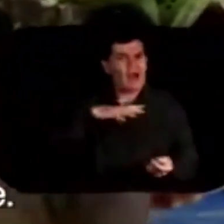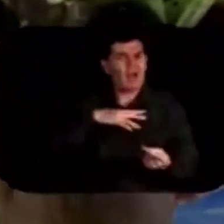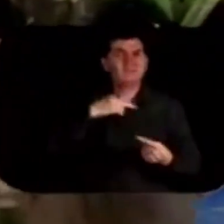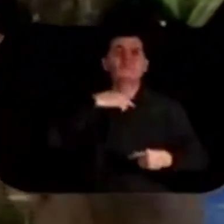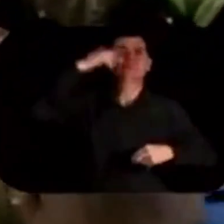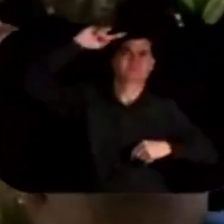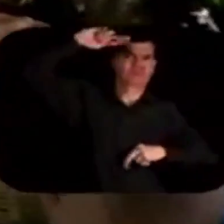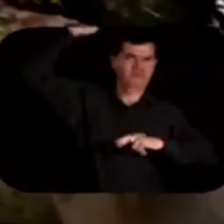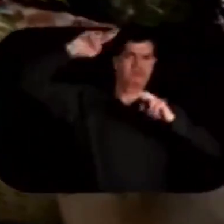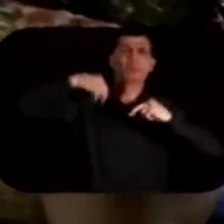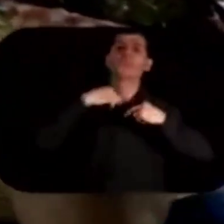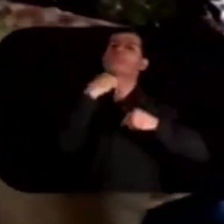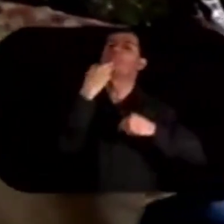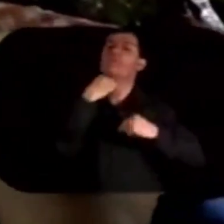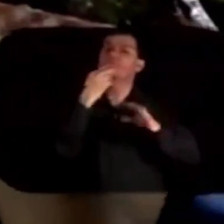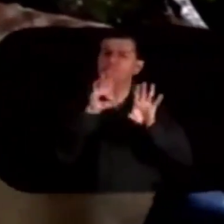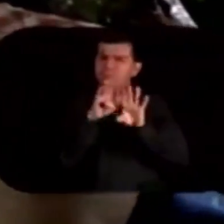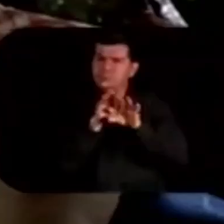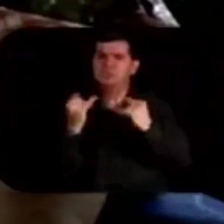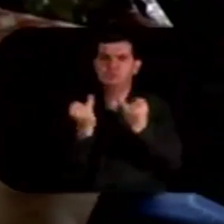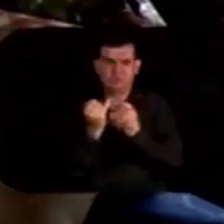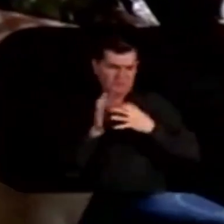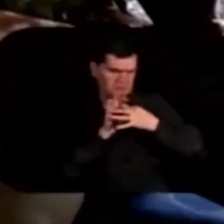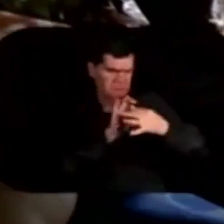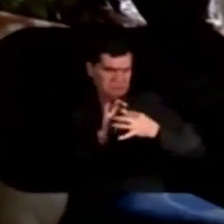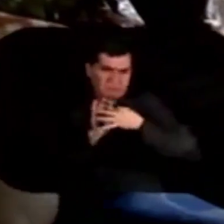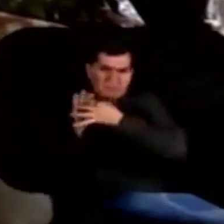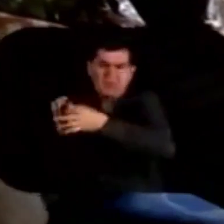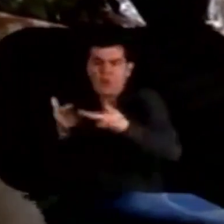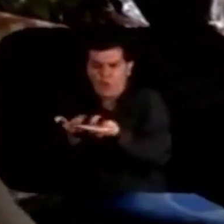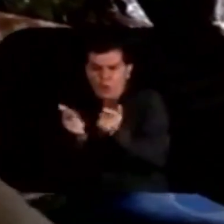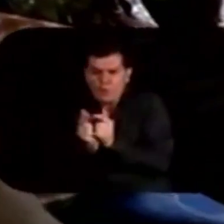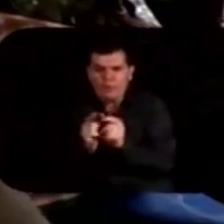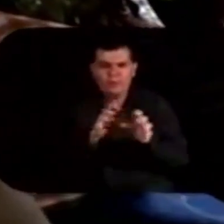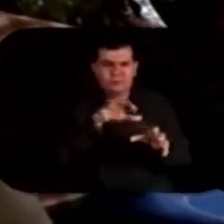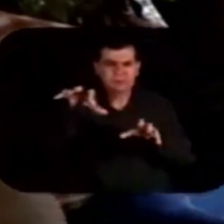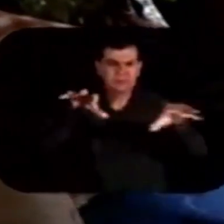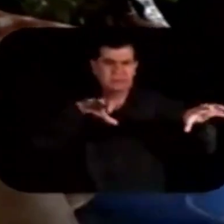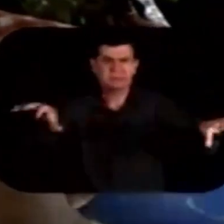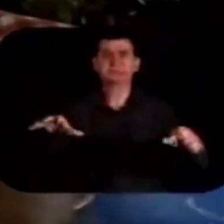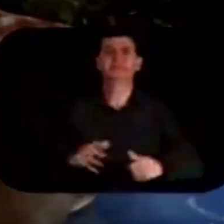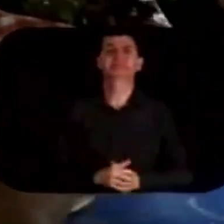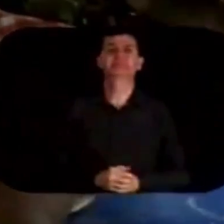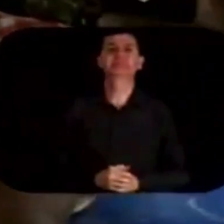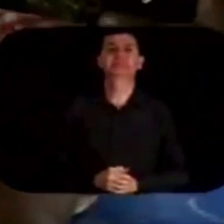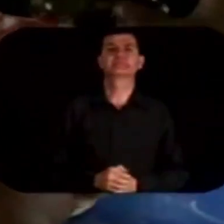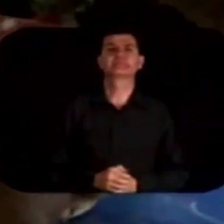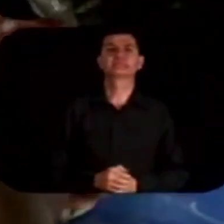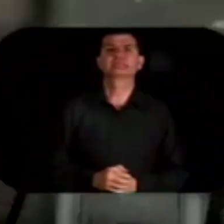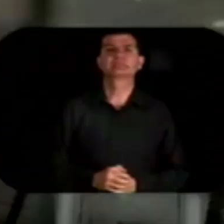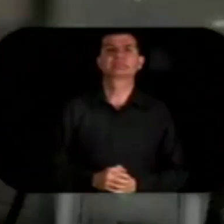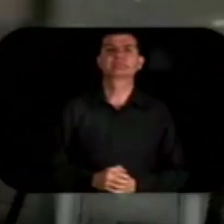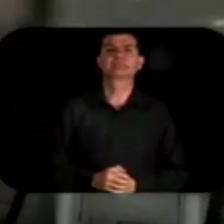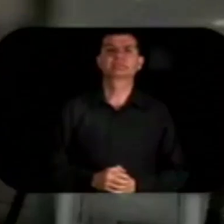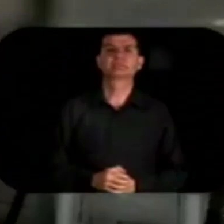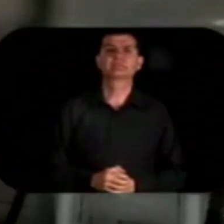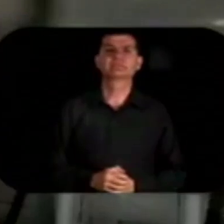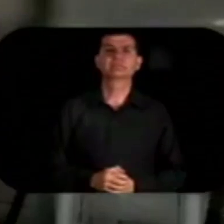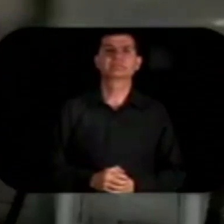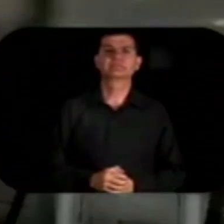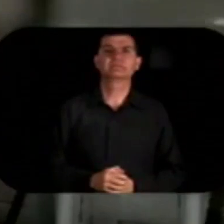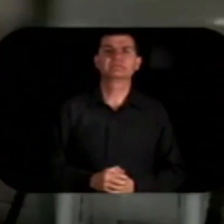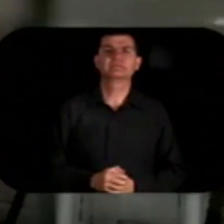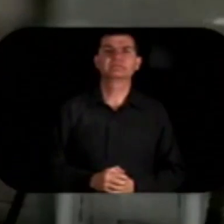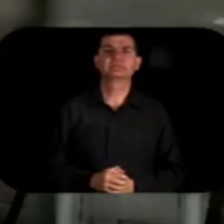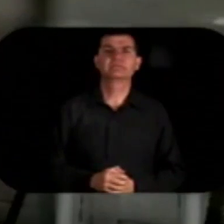disabled people a voice. And we've joined together with other marginalized groups.